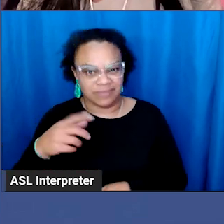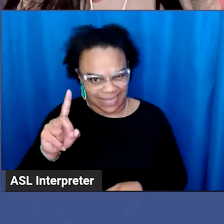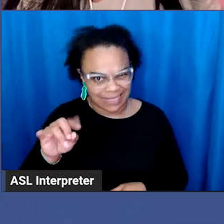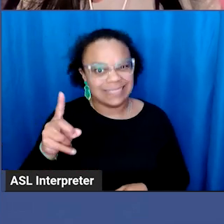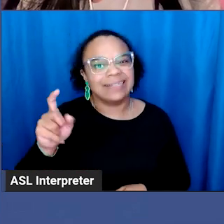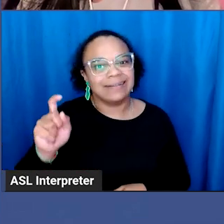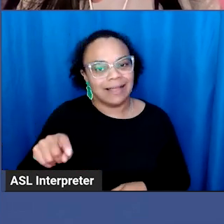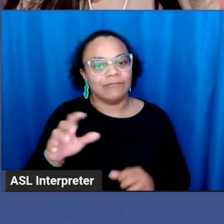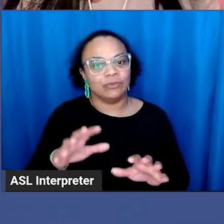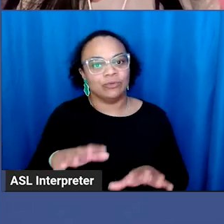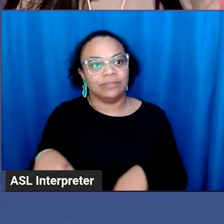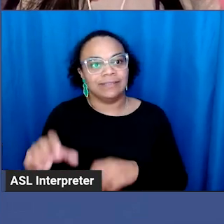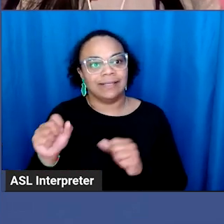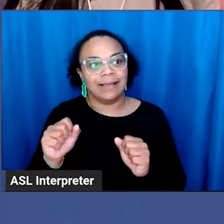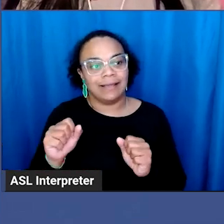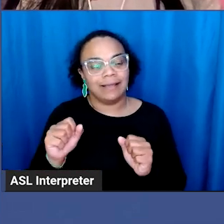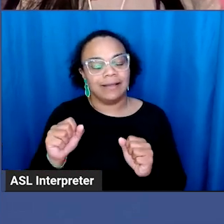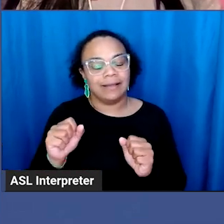to take